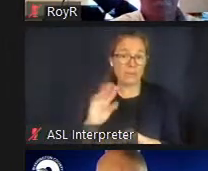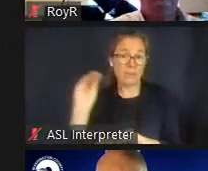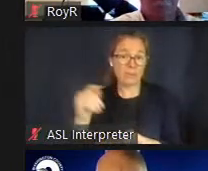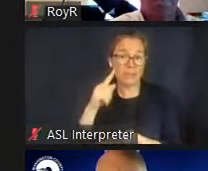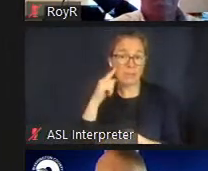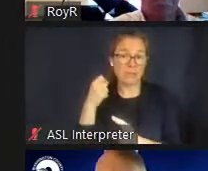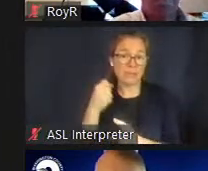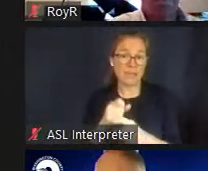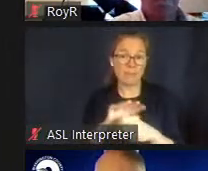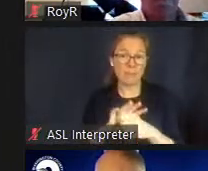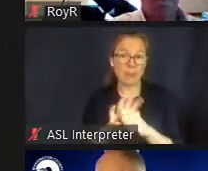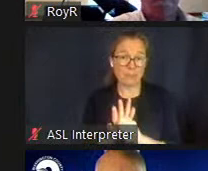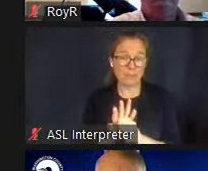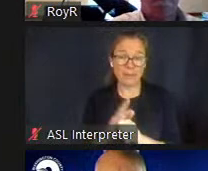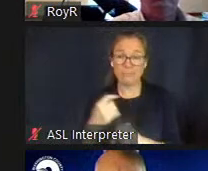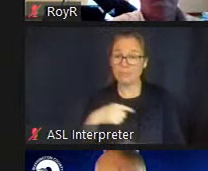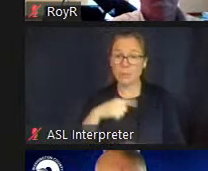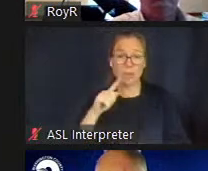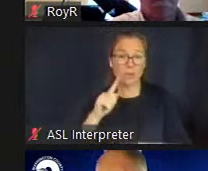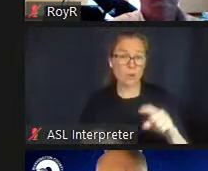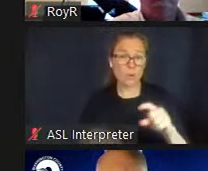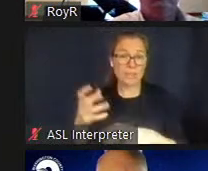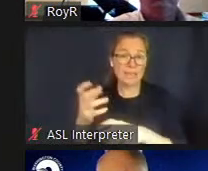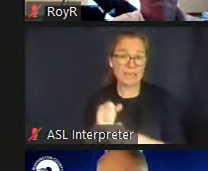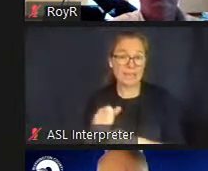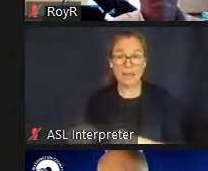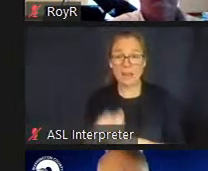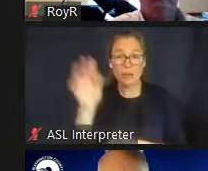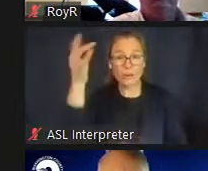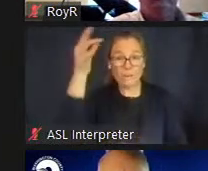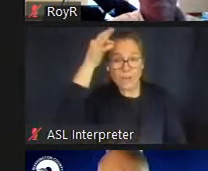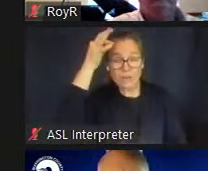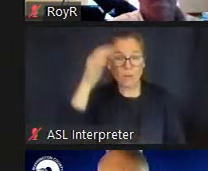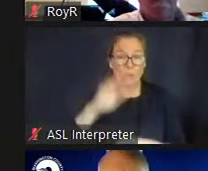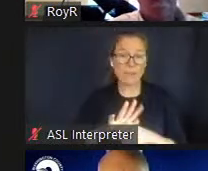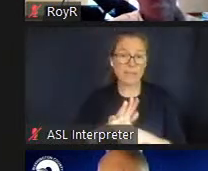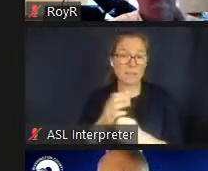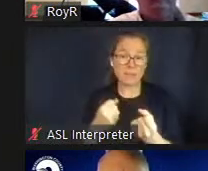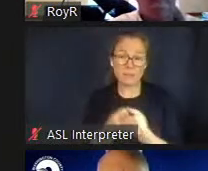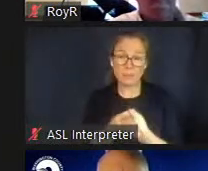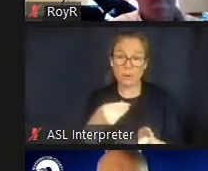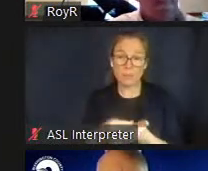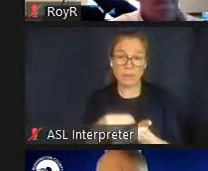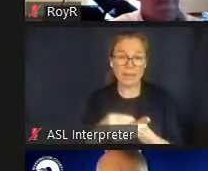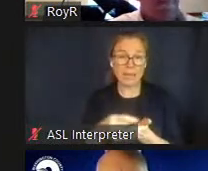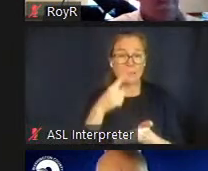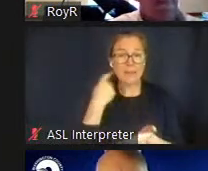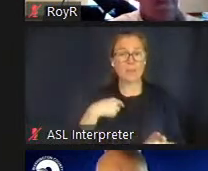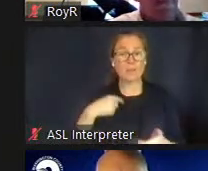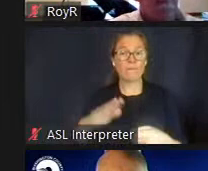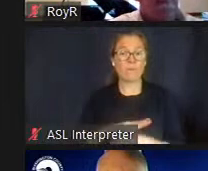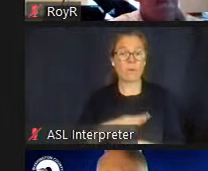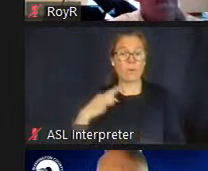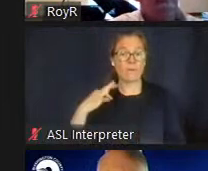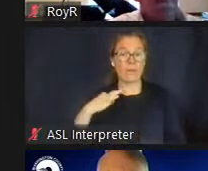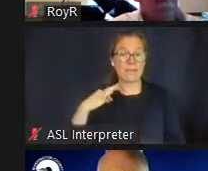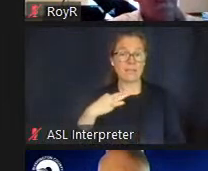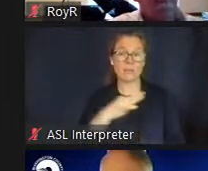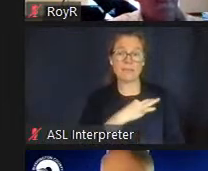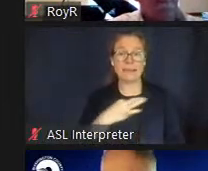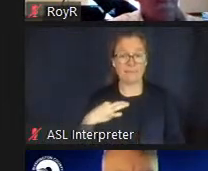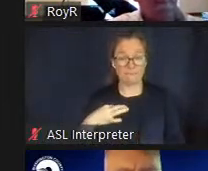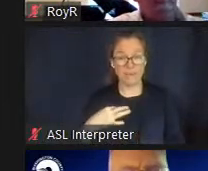pandemic. We were unable to access other forms of federal pandemic support because we are entirely volunteer staffed, and